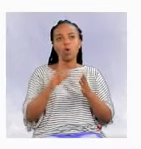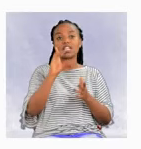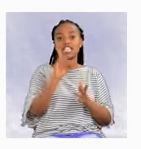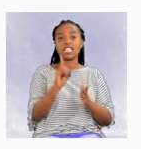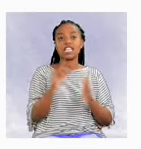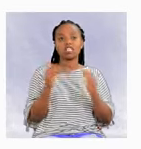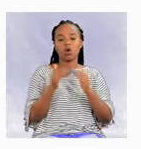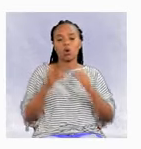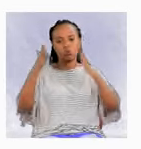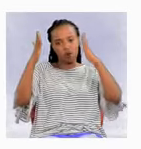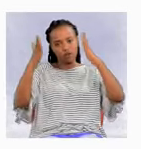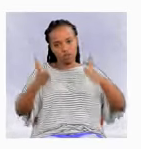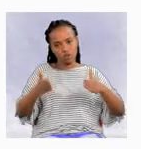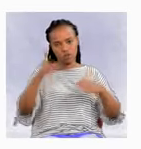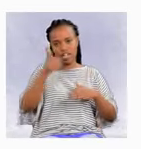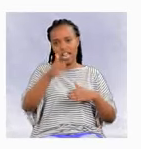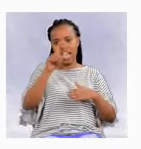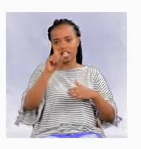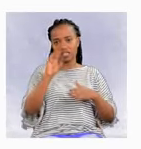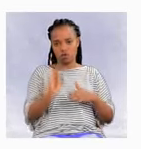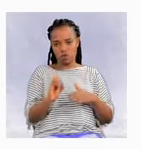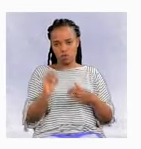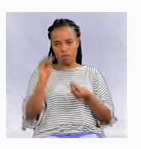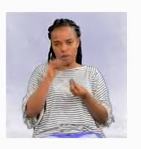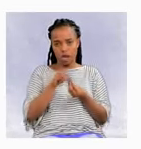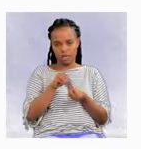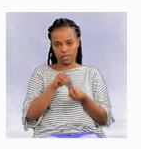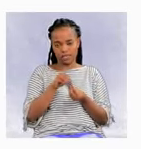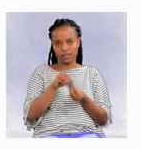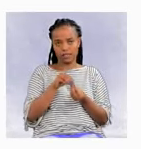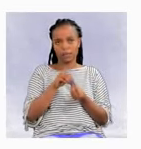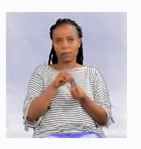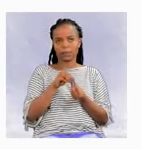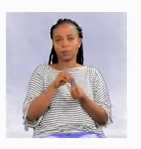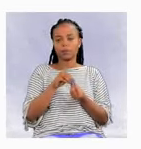of ax naught plus